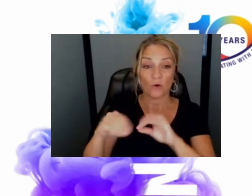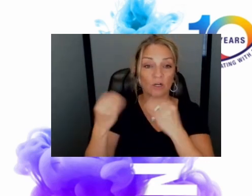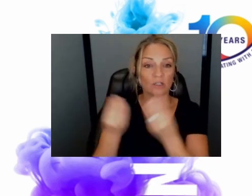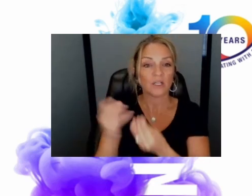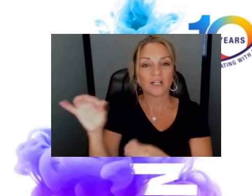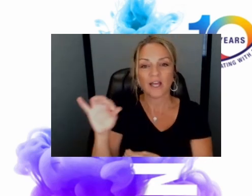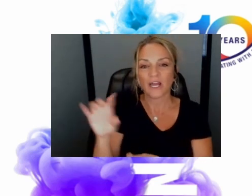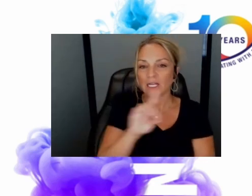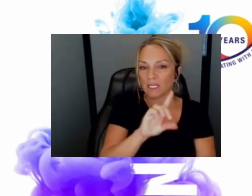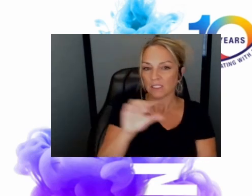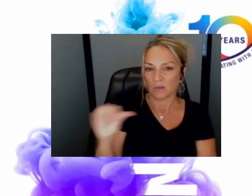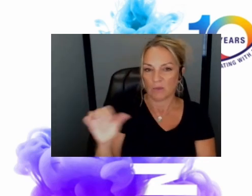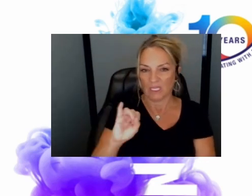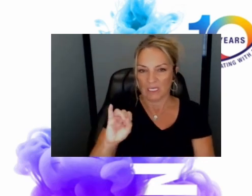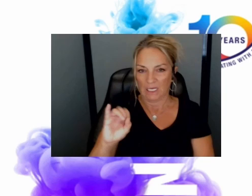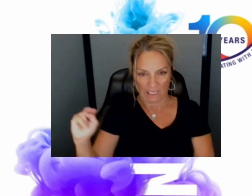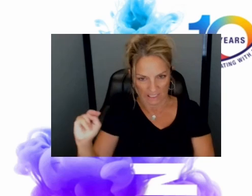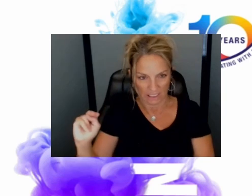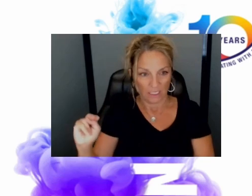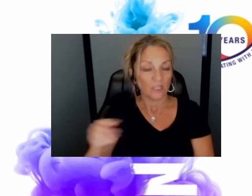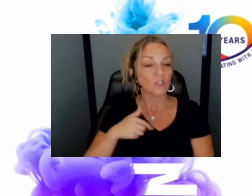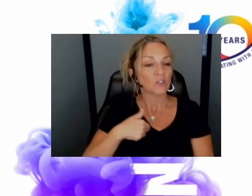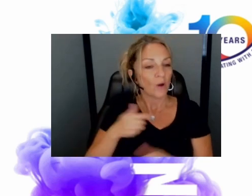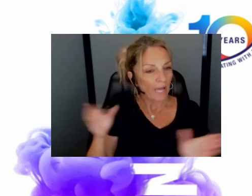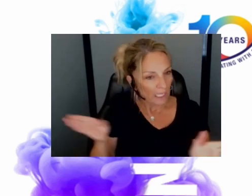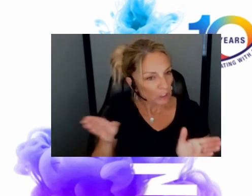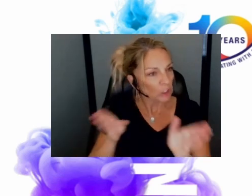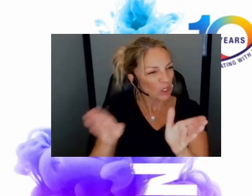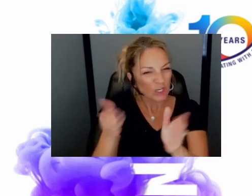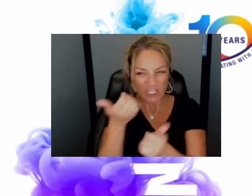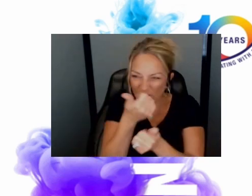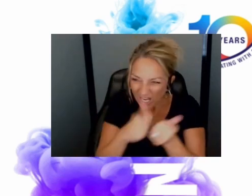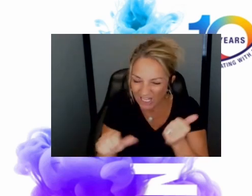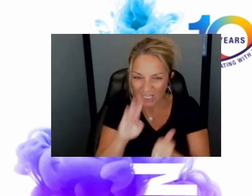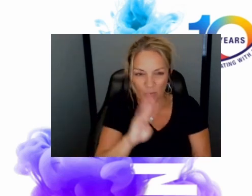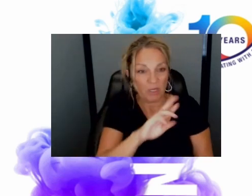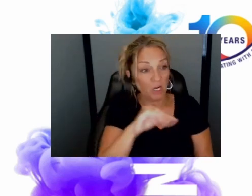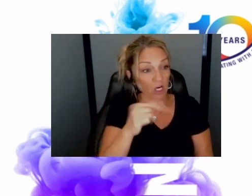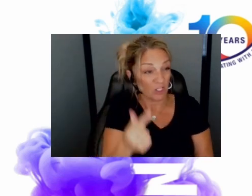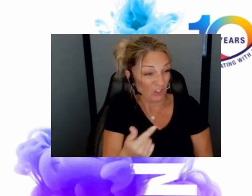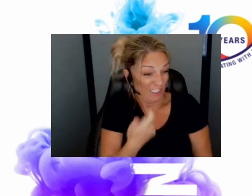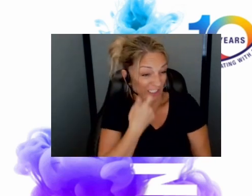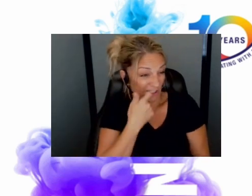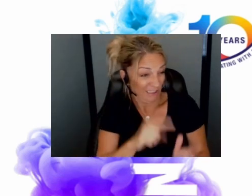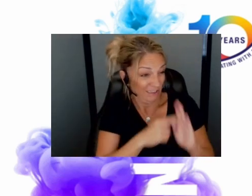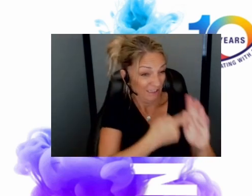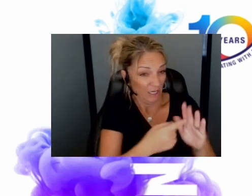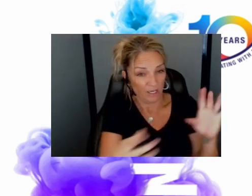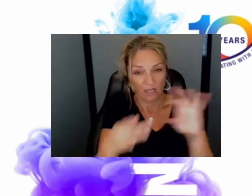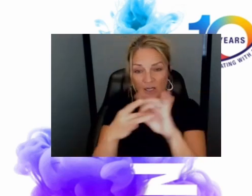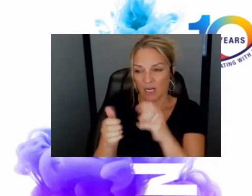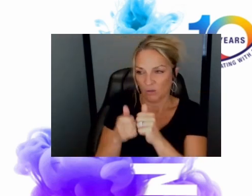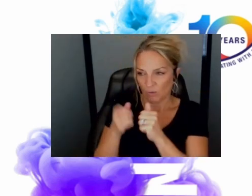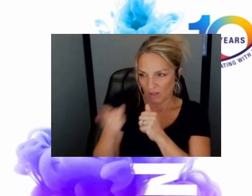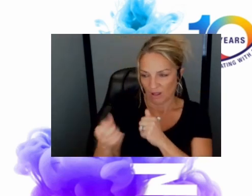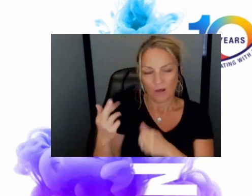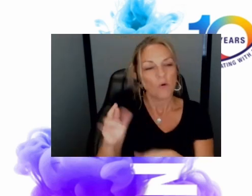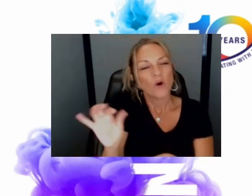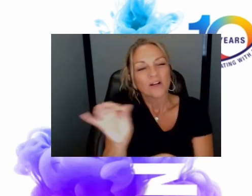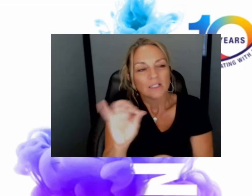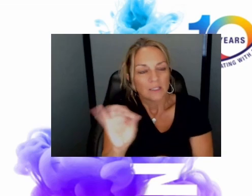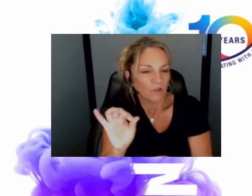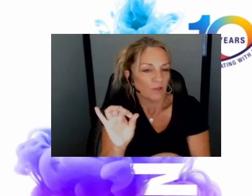I definitely encourage any BRG just starting out to connect with them or a similar disability focused